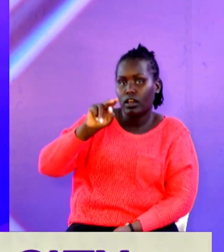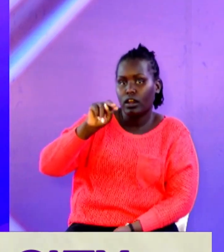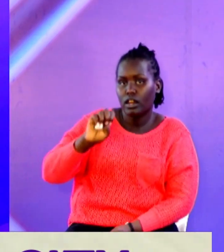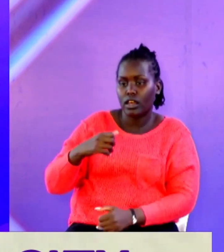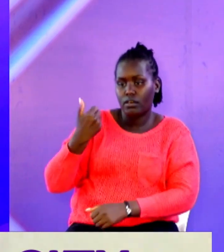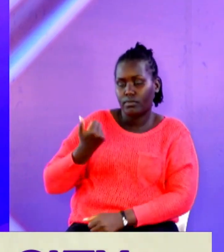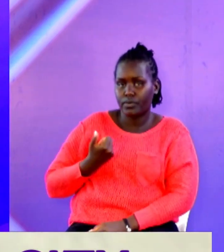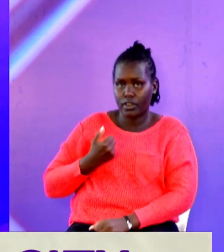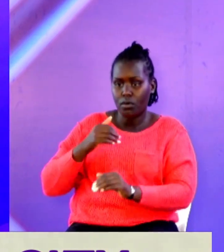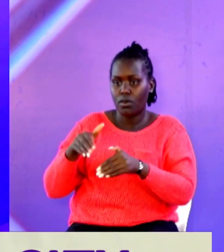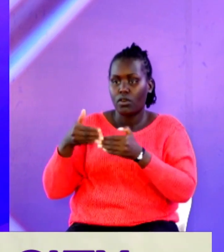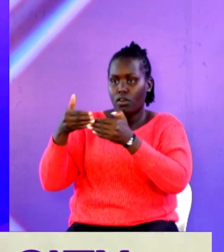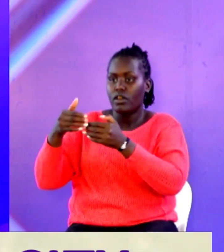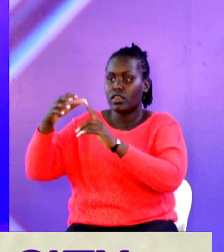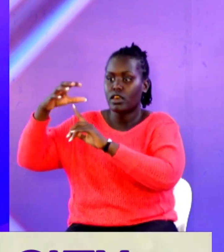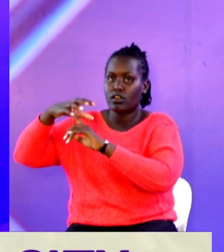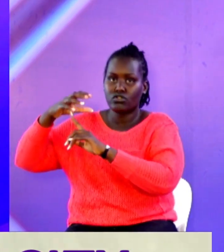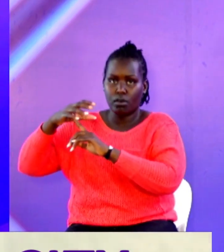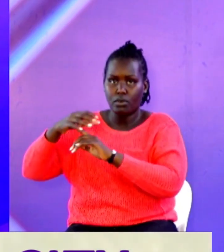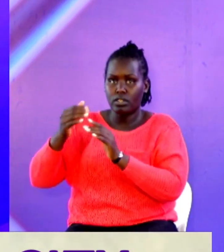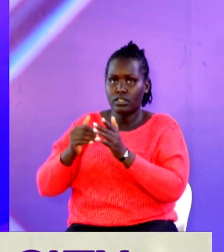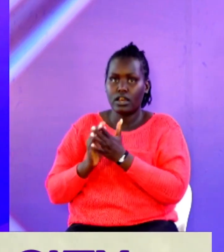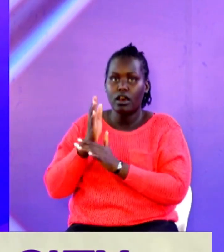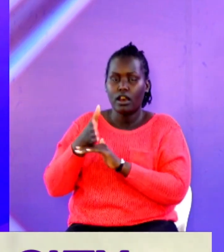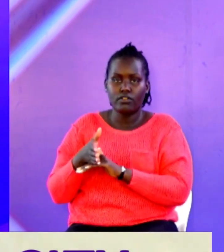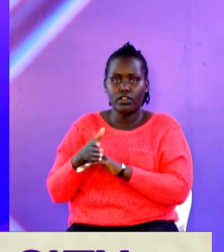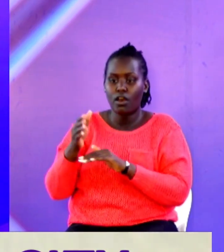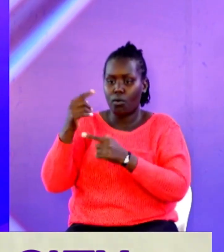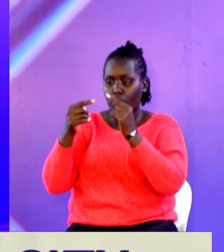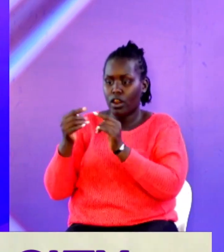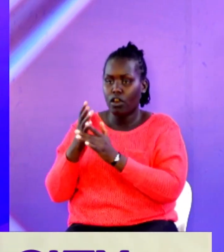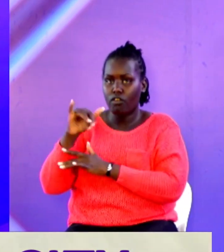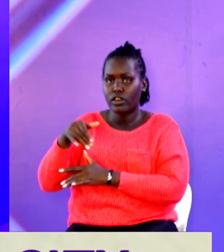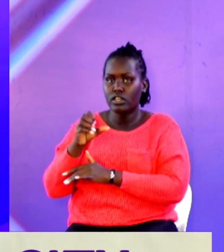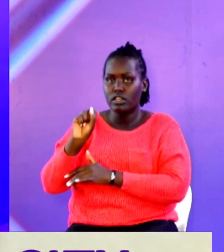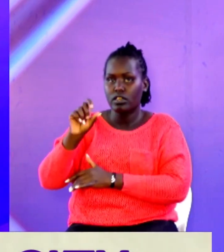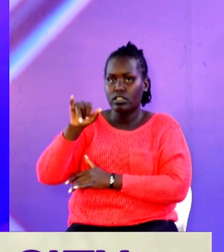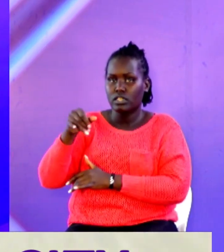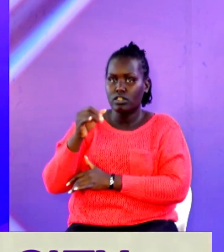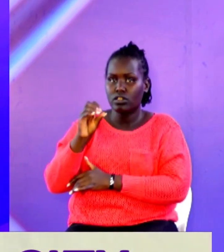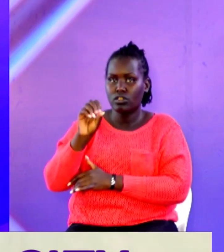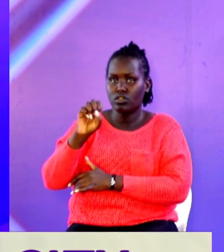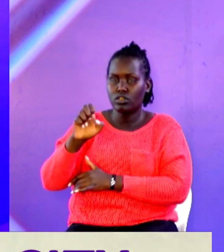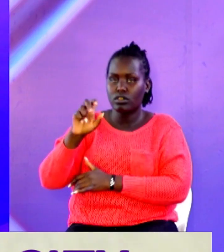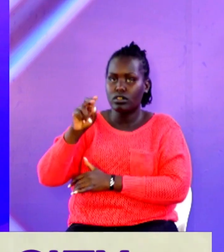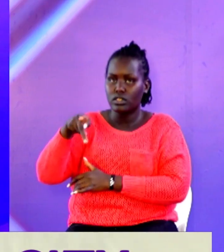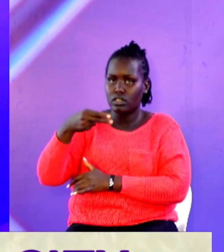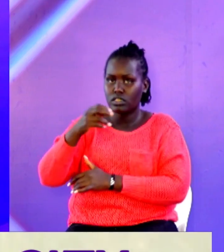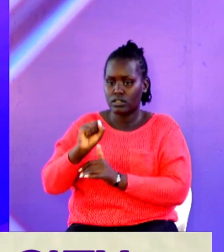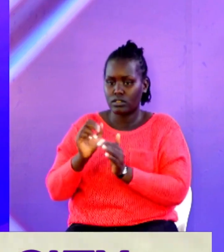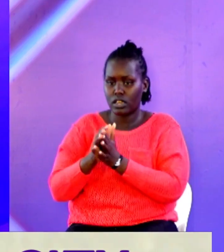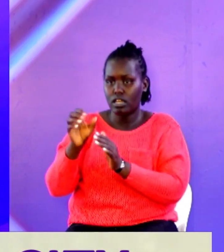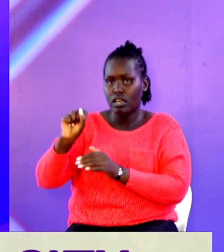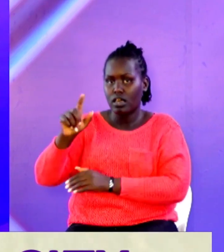were crowned champions after defeating St. Joseph Girls Kitale, and also St. Peter's Mumias. They